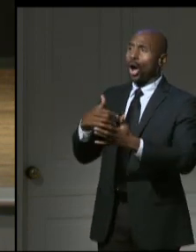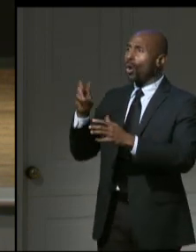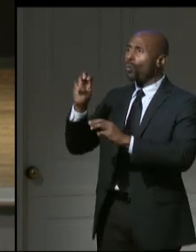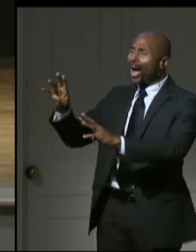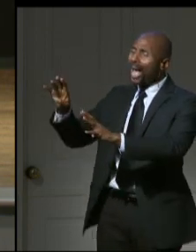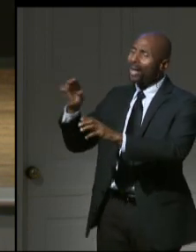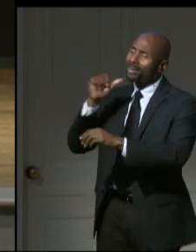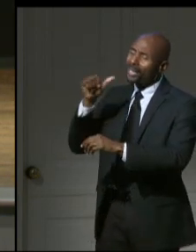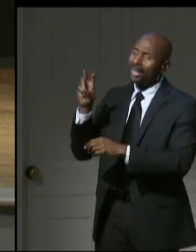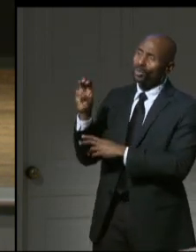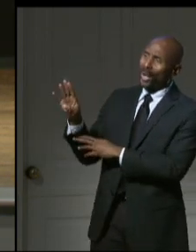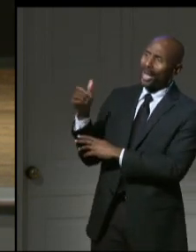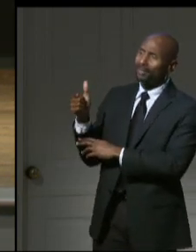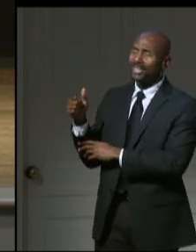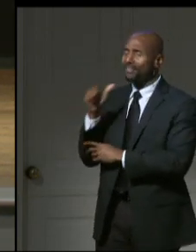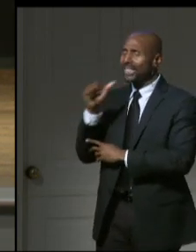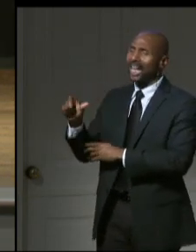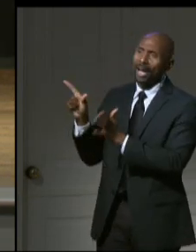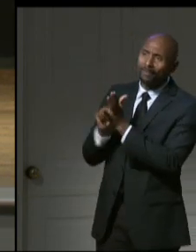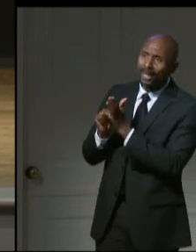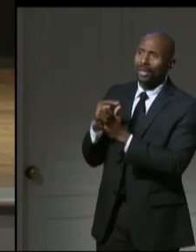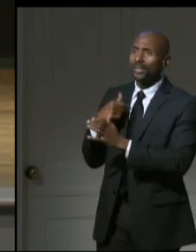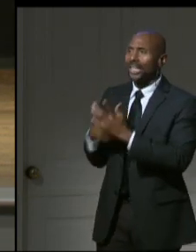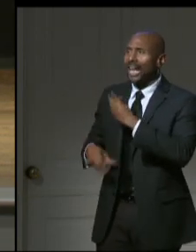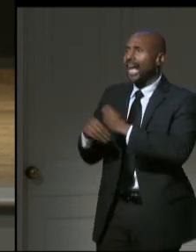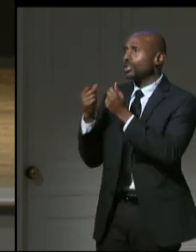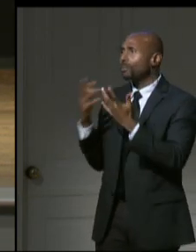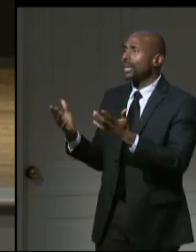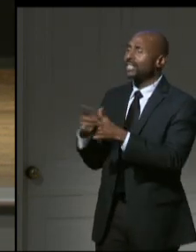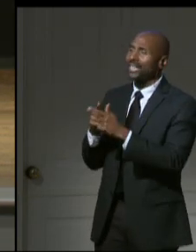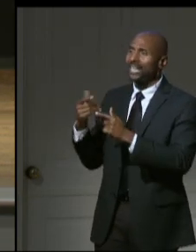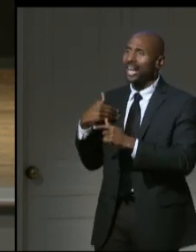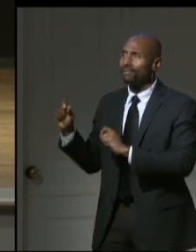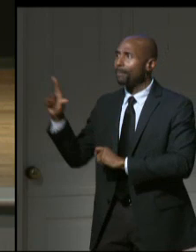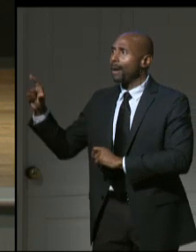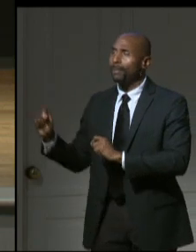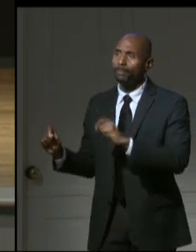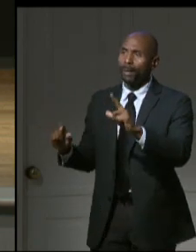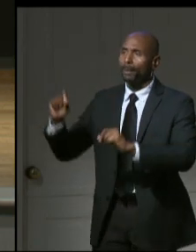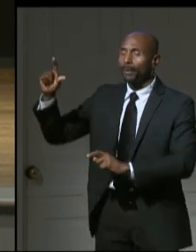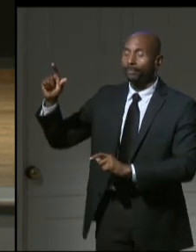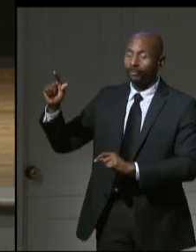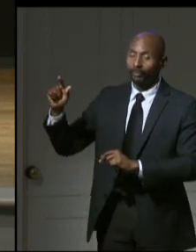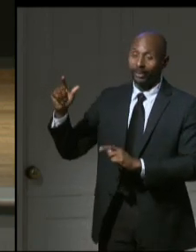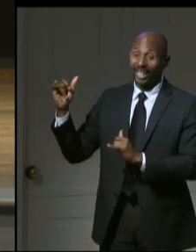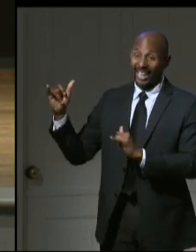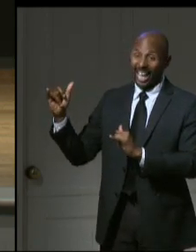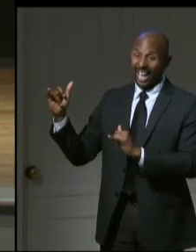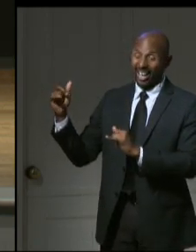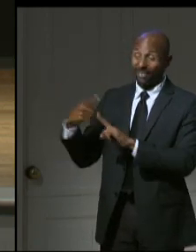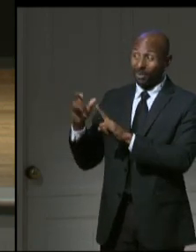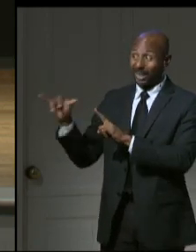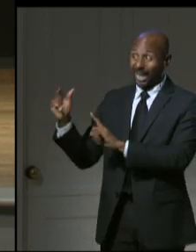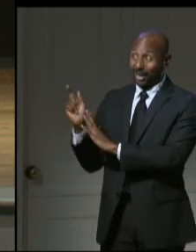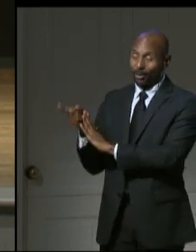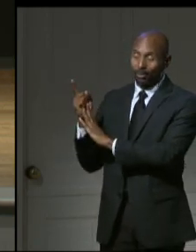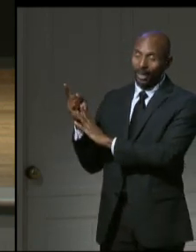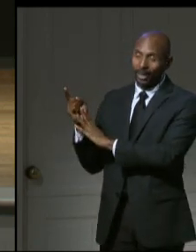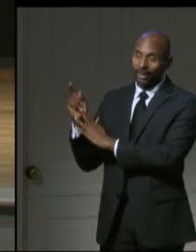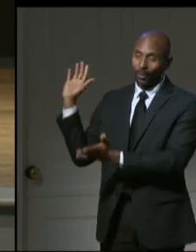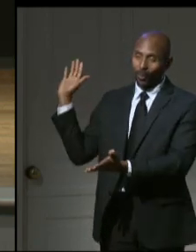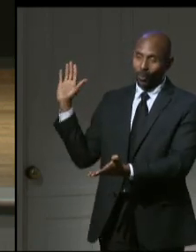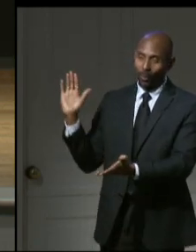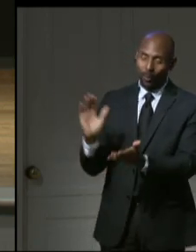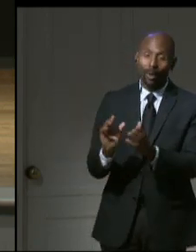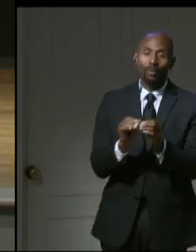can put so much in here, and we can have things pop up here and there, and we've gone way cleaner, much